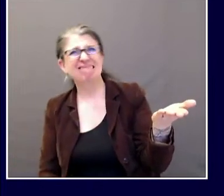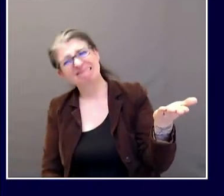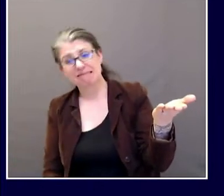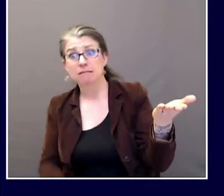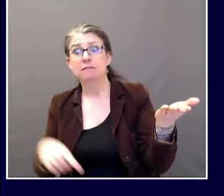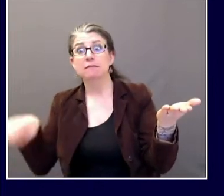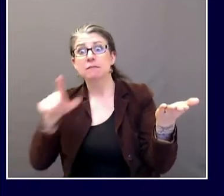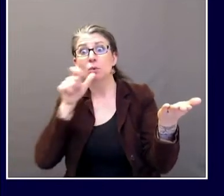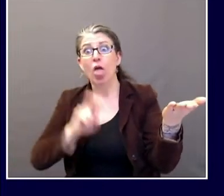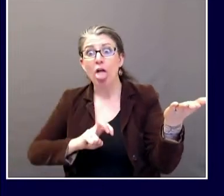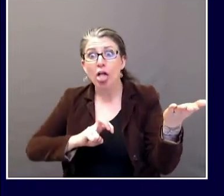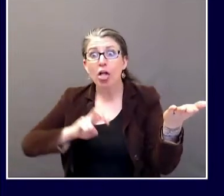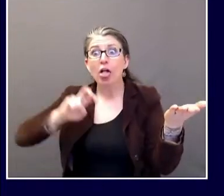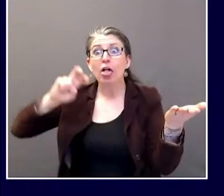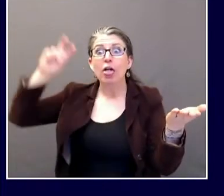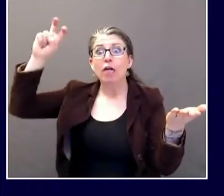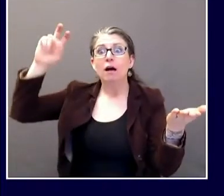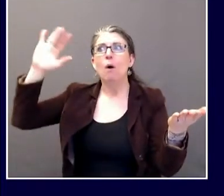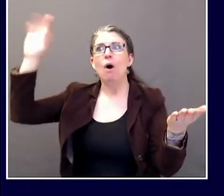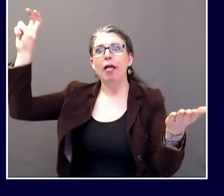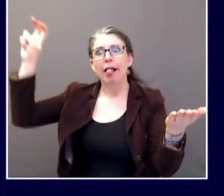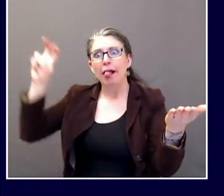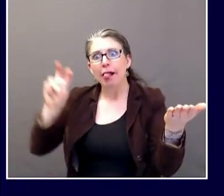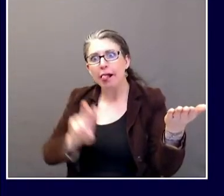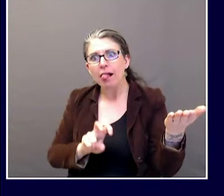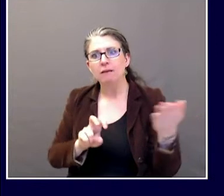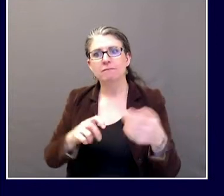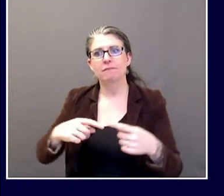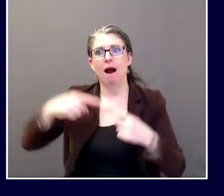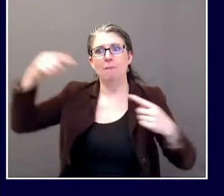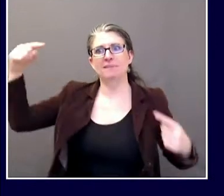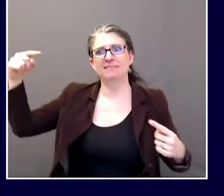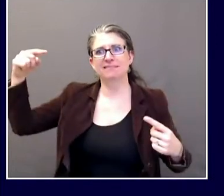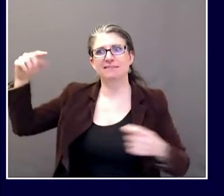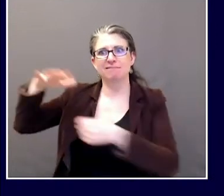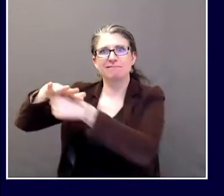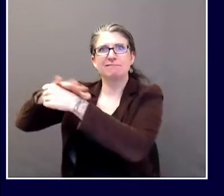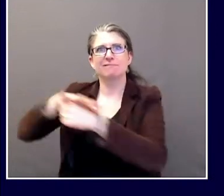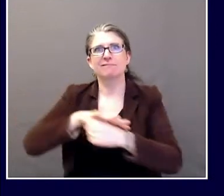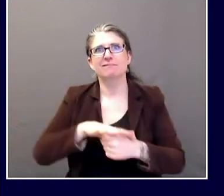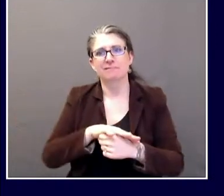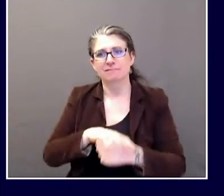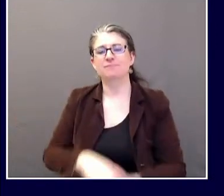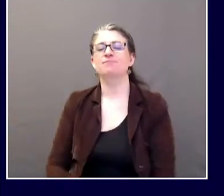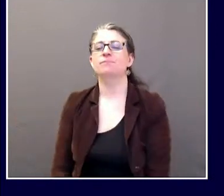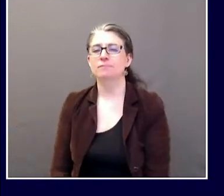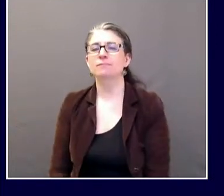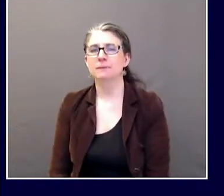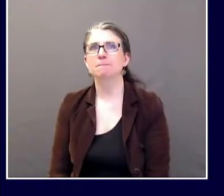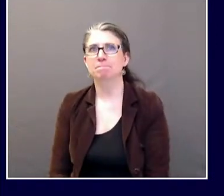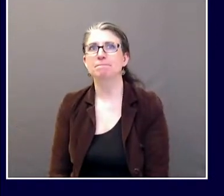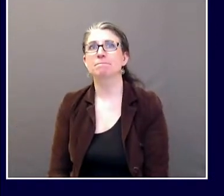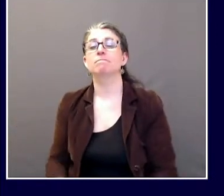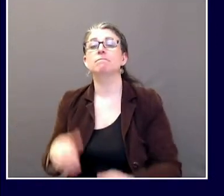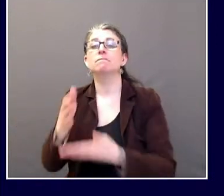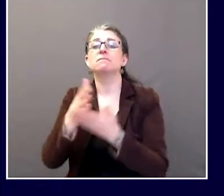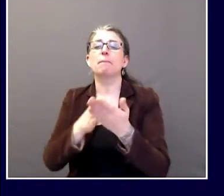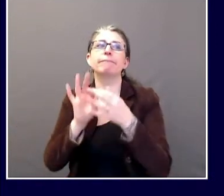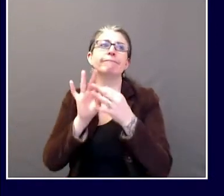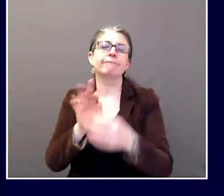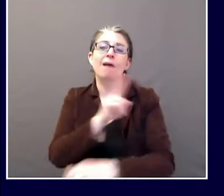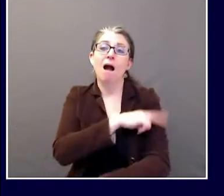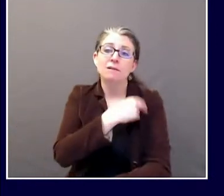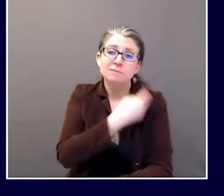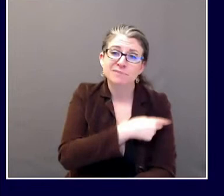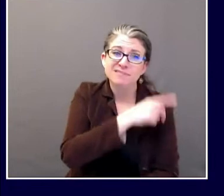received reports from hospitals as well as other places that a number of folks are putting themselves